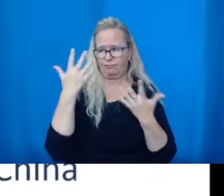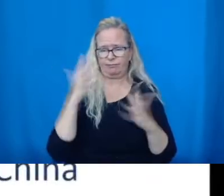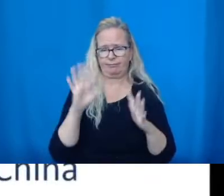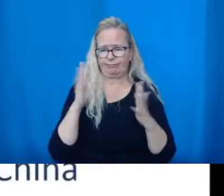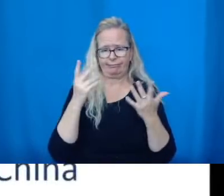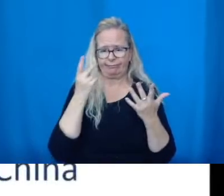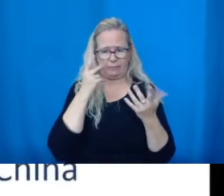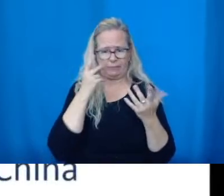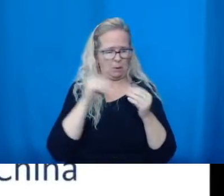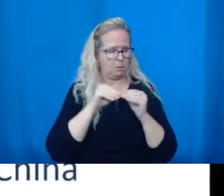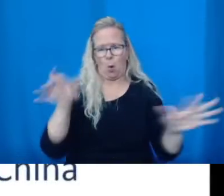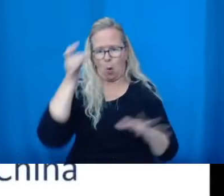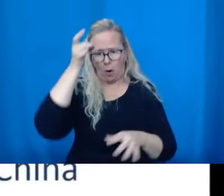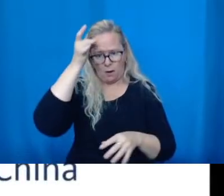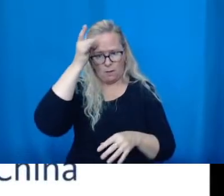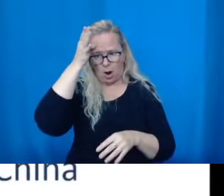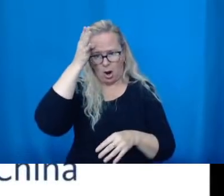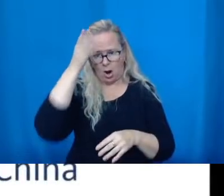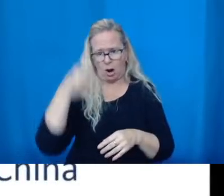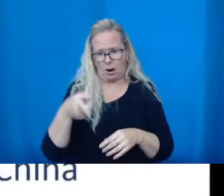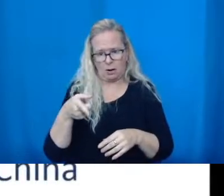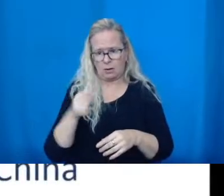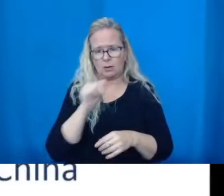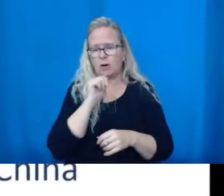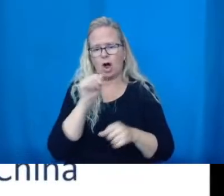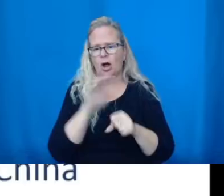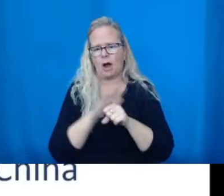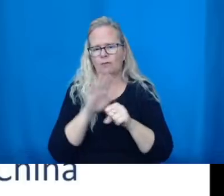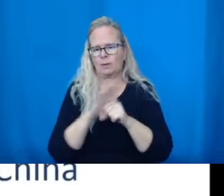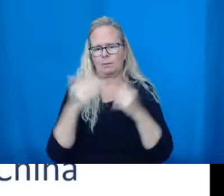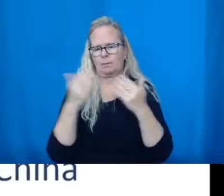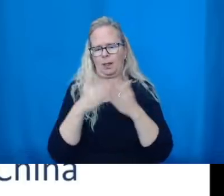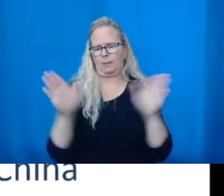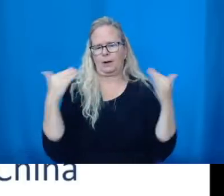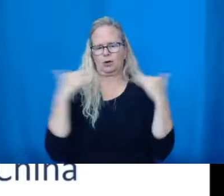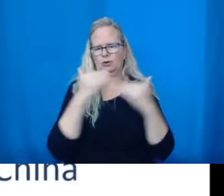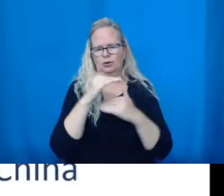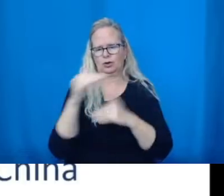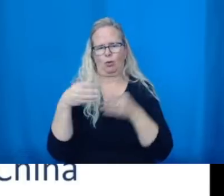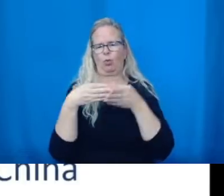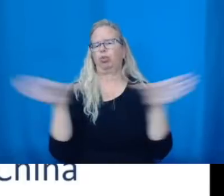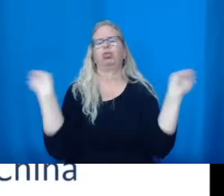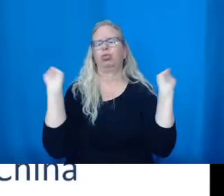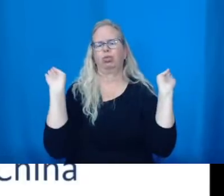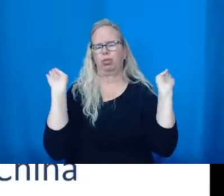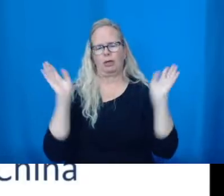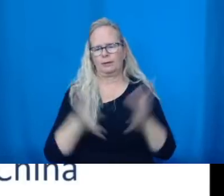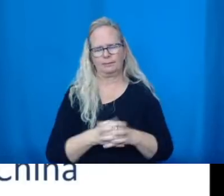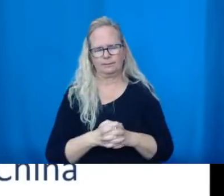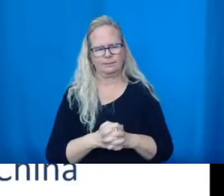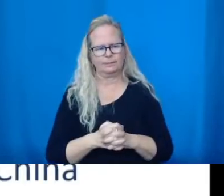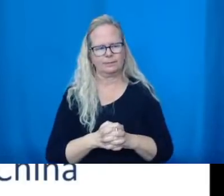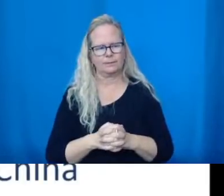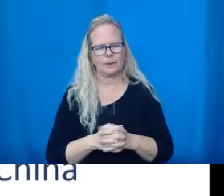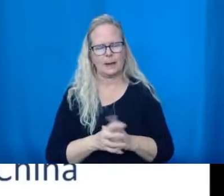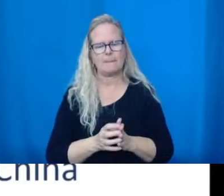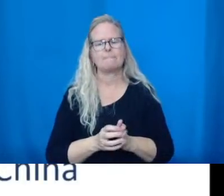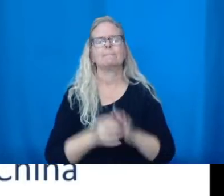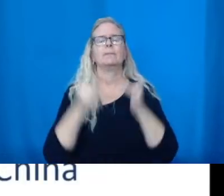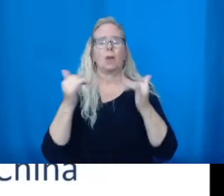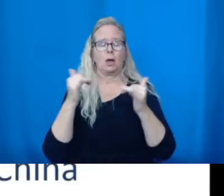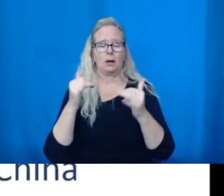And finally, I just want to highlight how there is a disparity in approaches to the default precautions that are used with healthcare workers and COVID-19